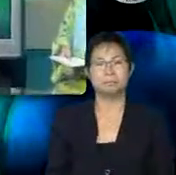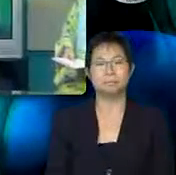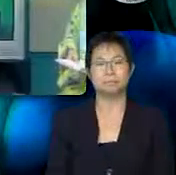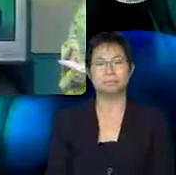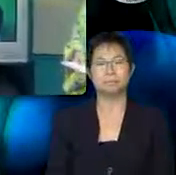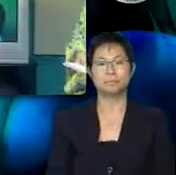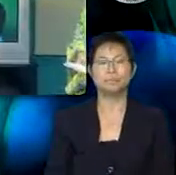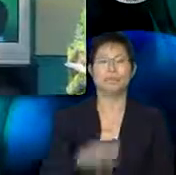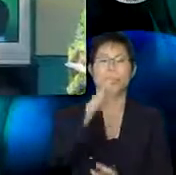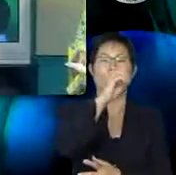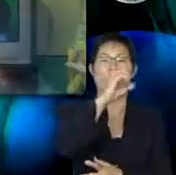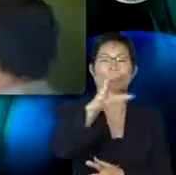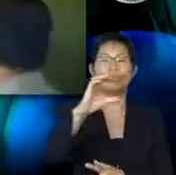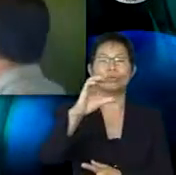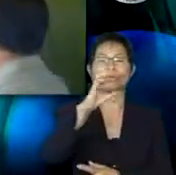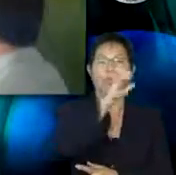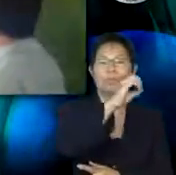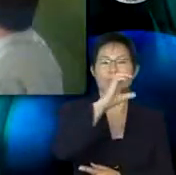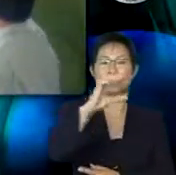Yeah. Occupation.